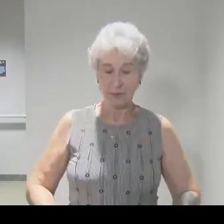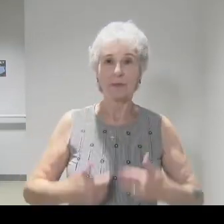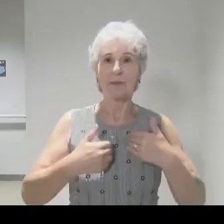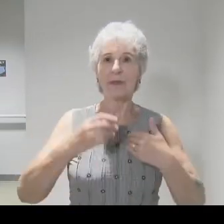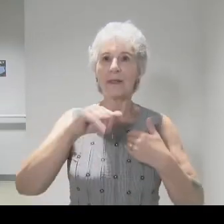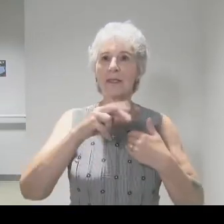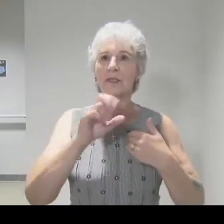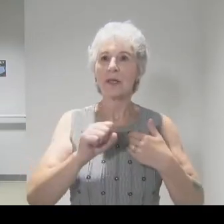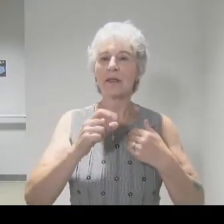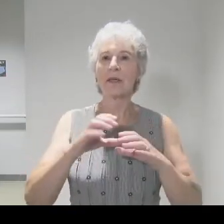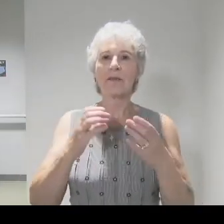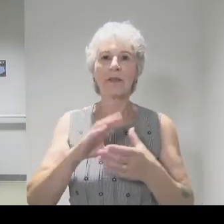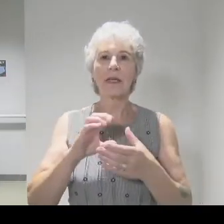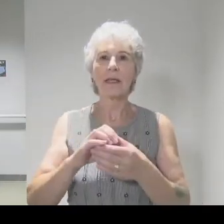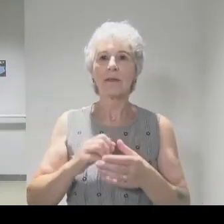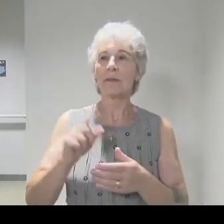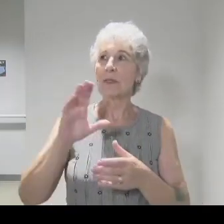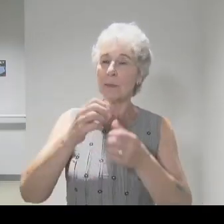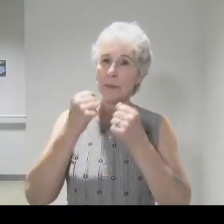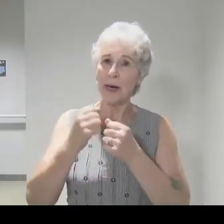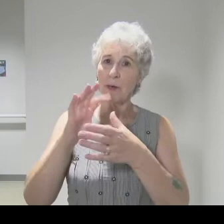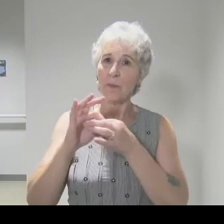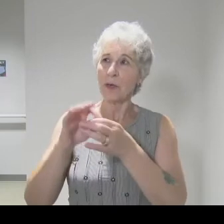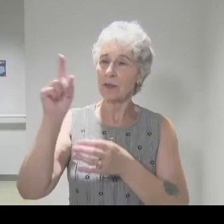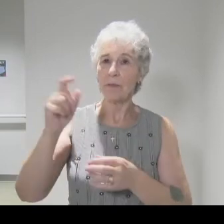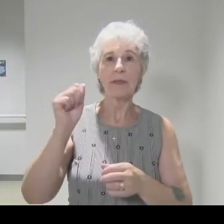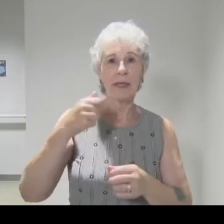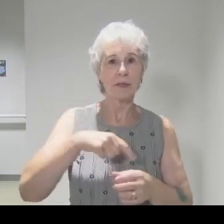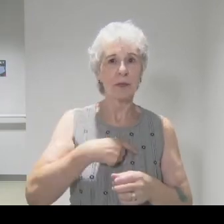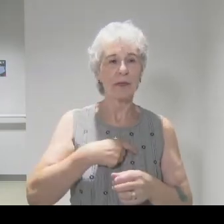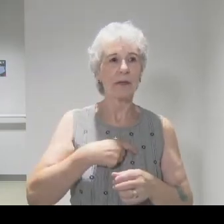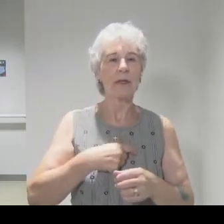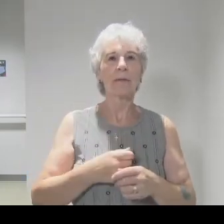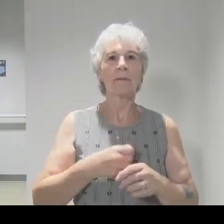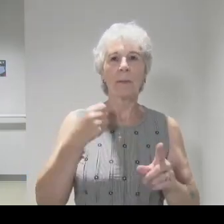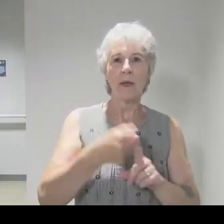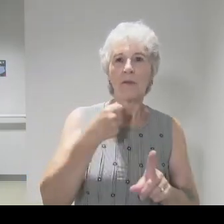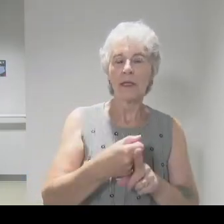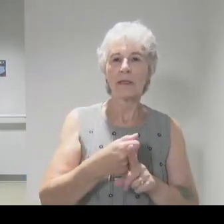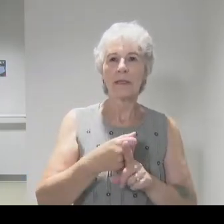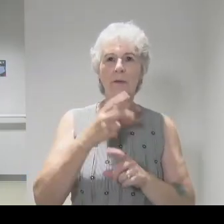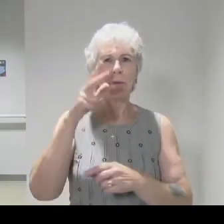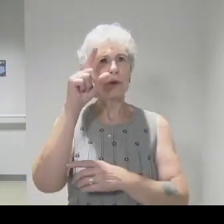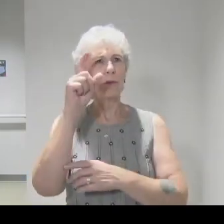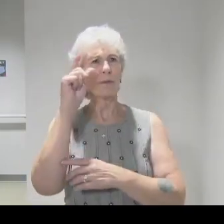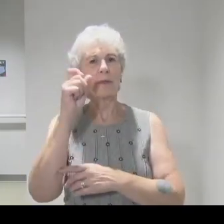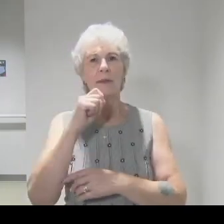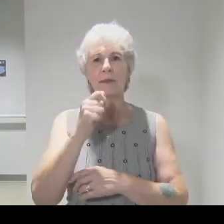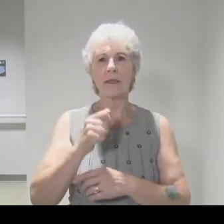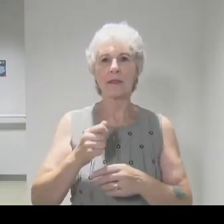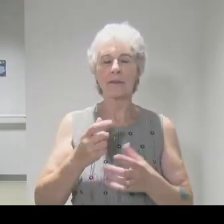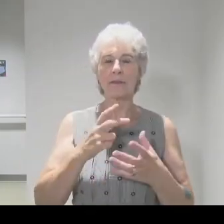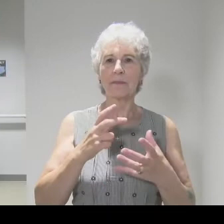power belongs to God and not to us. Yes, we are afflicted in every way, but we're not crushed. We're perplexed, but we're not driven to despair.